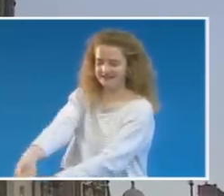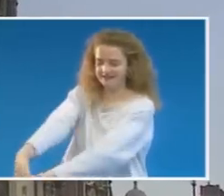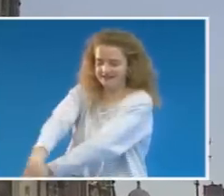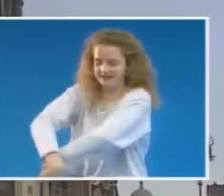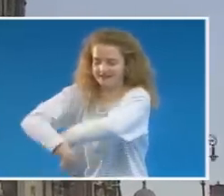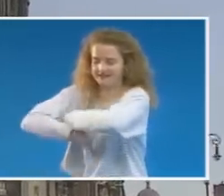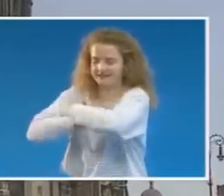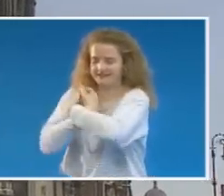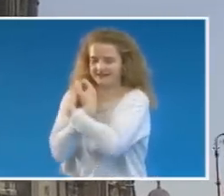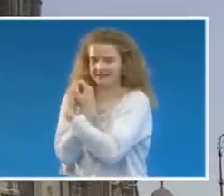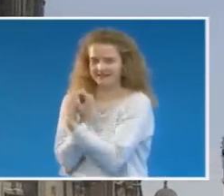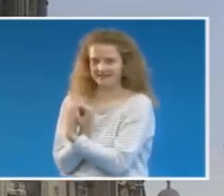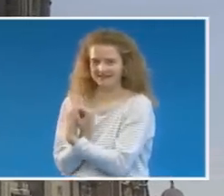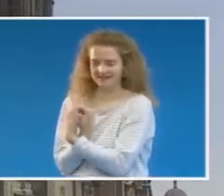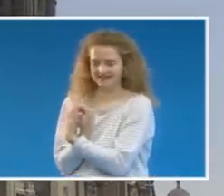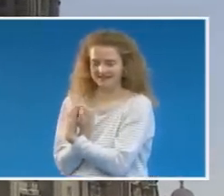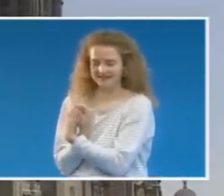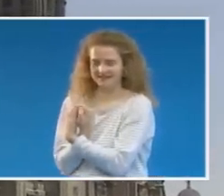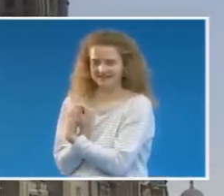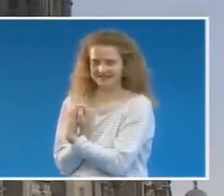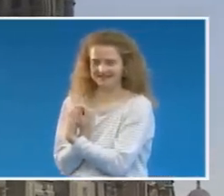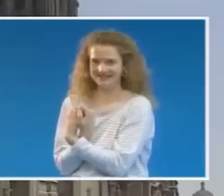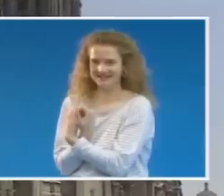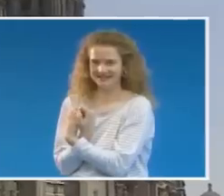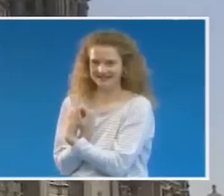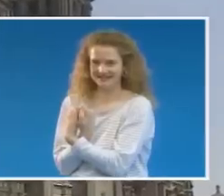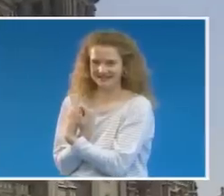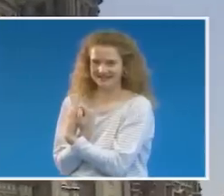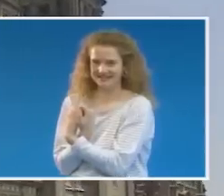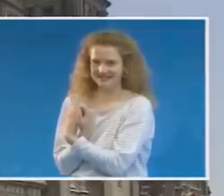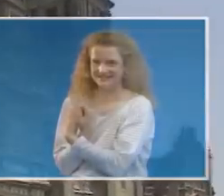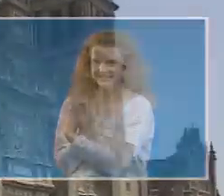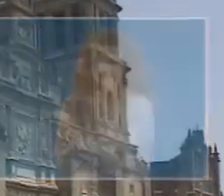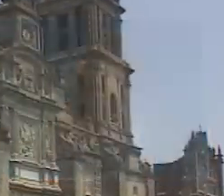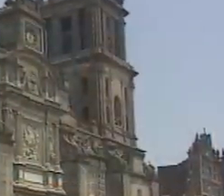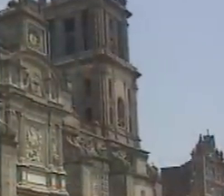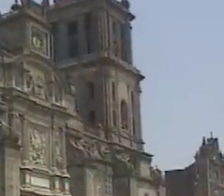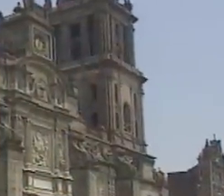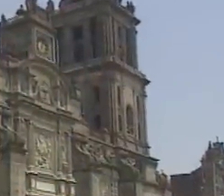going upstairs, and here's the parson saying his prayers.